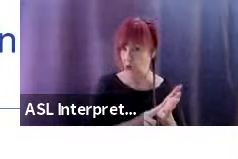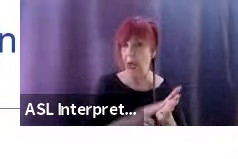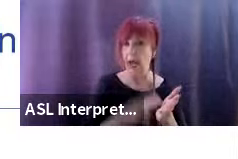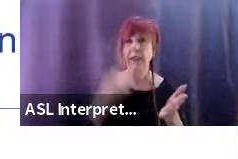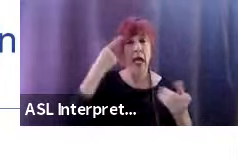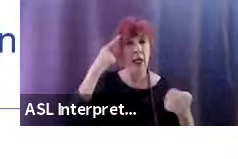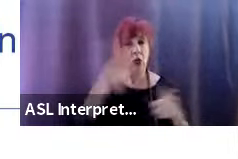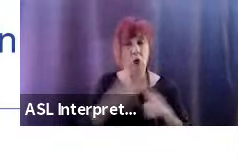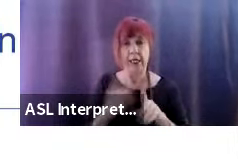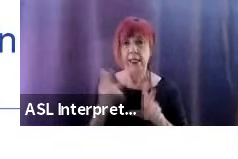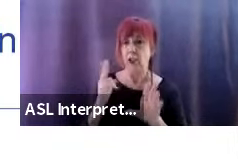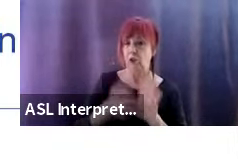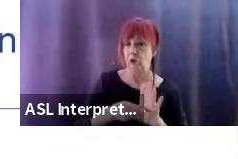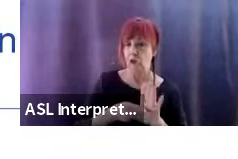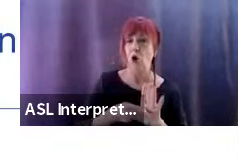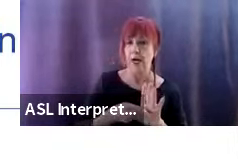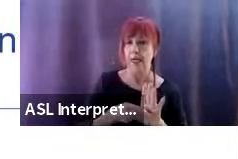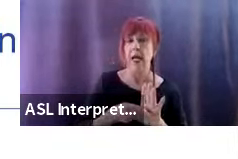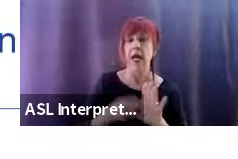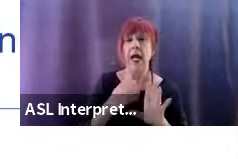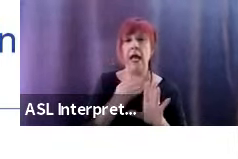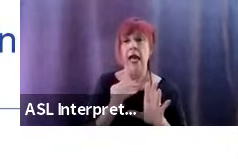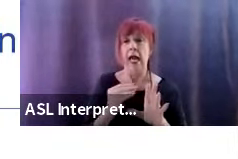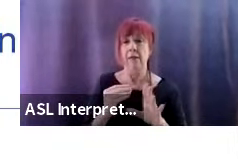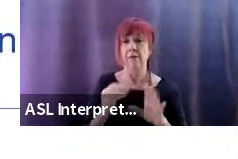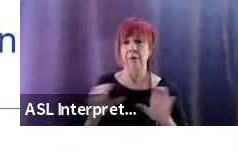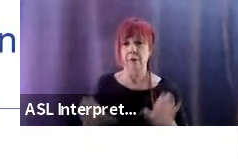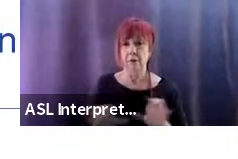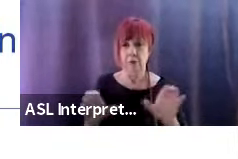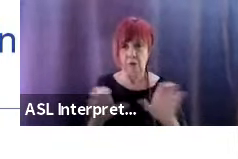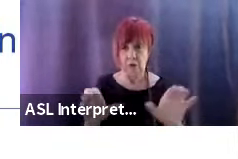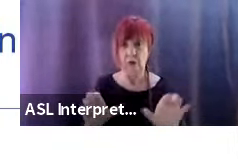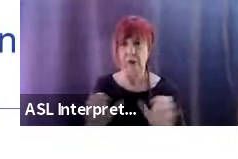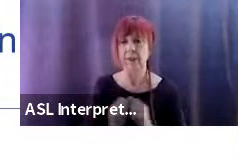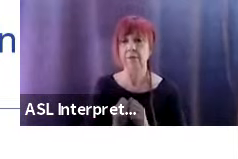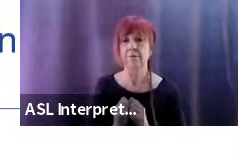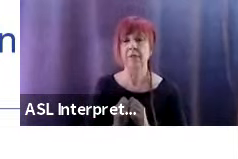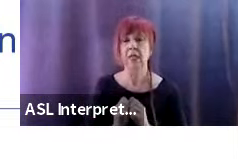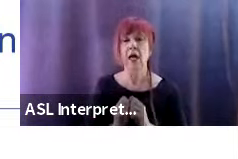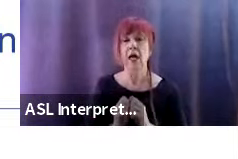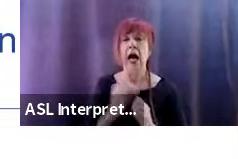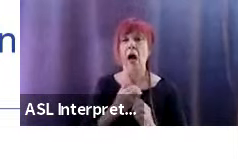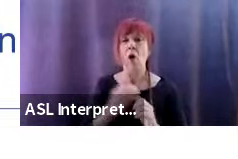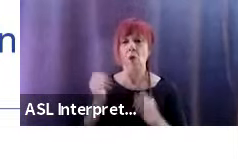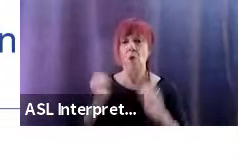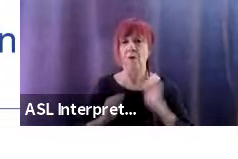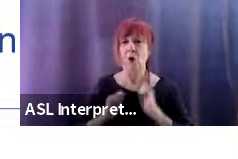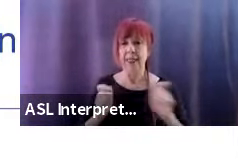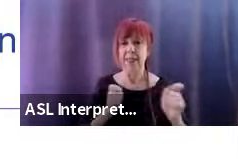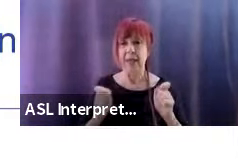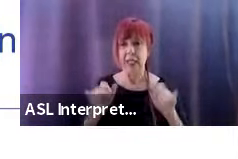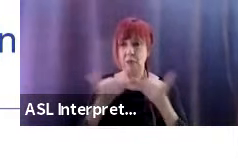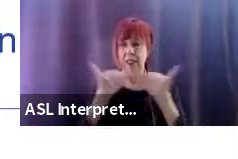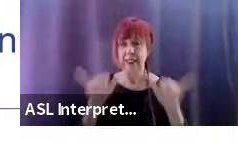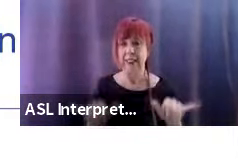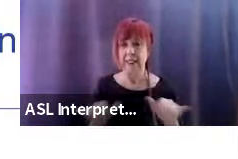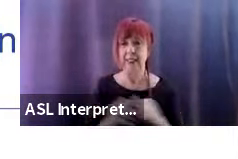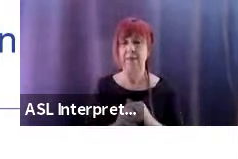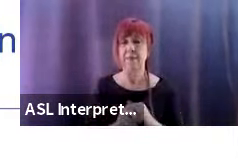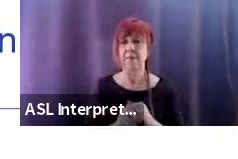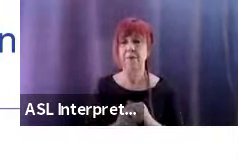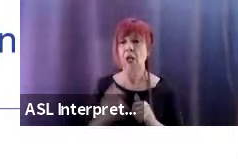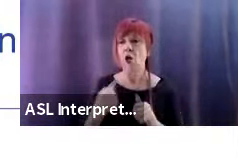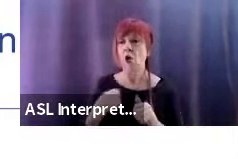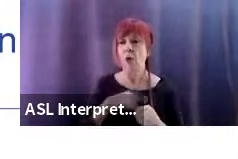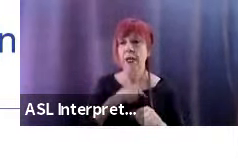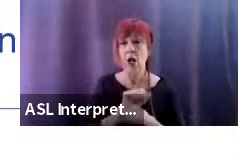to join my turn and perform in our performance management system. Blue Shield is working closely with every local health